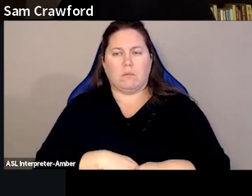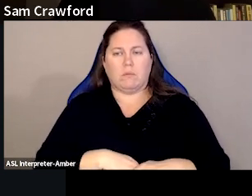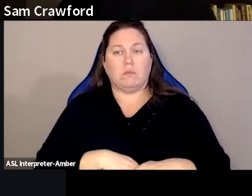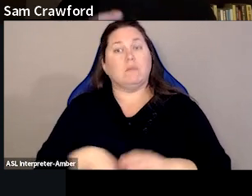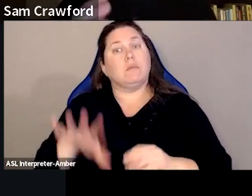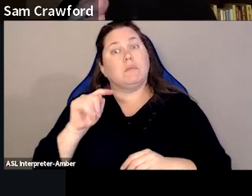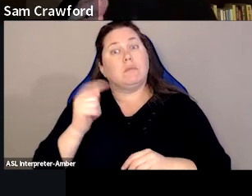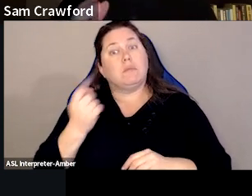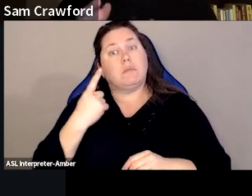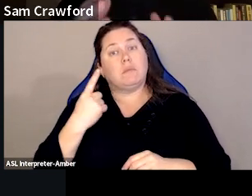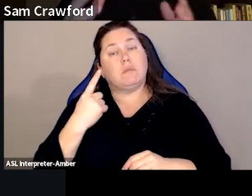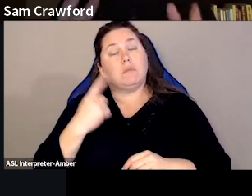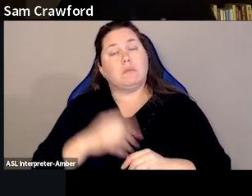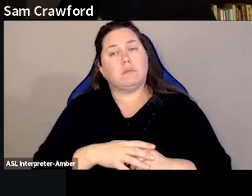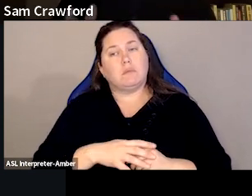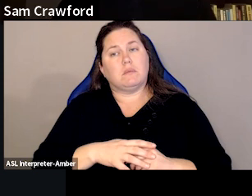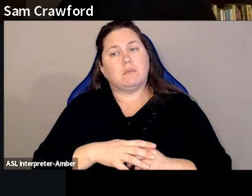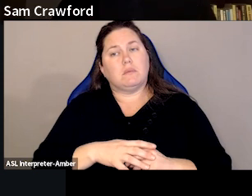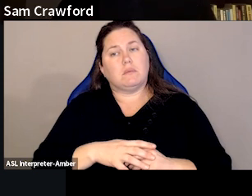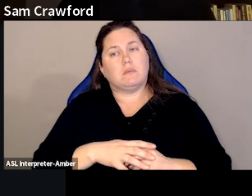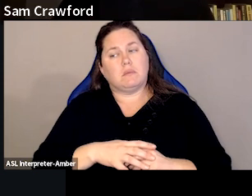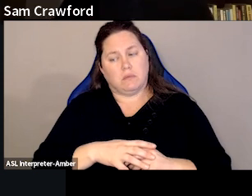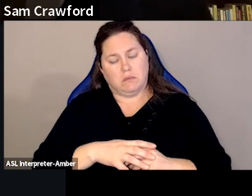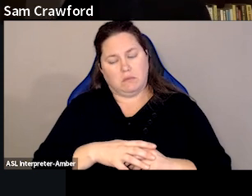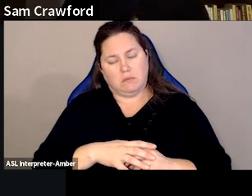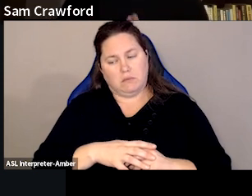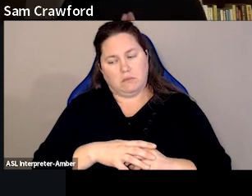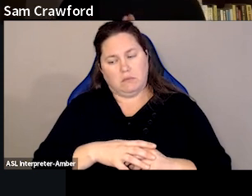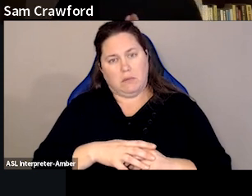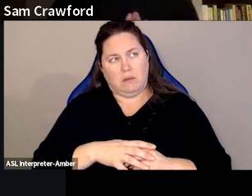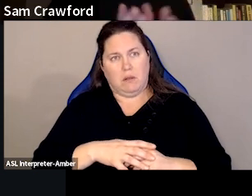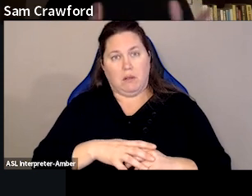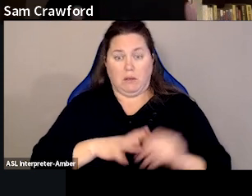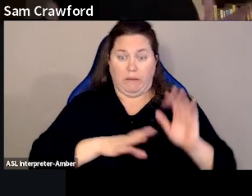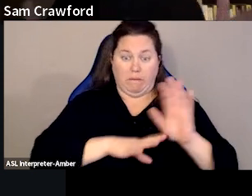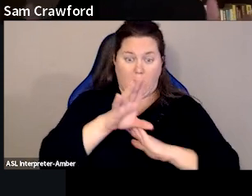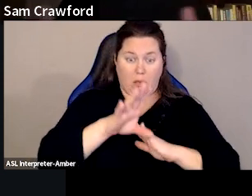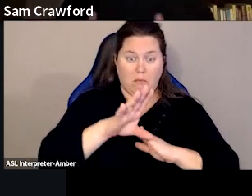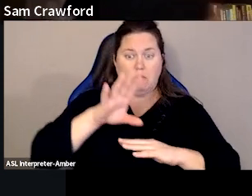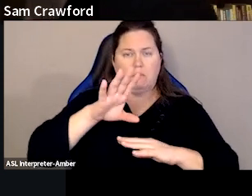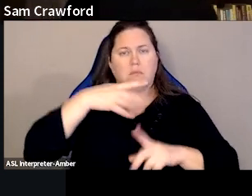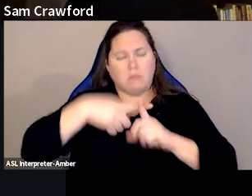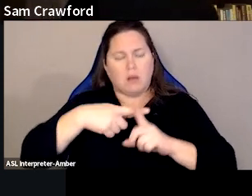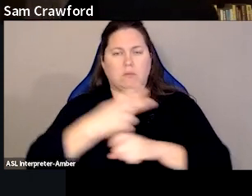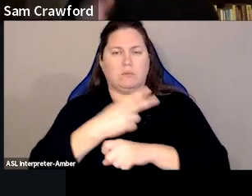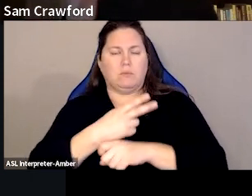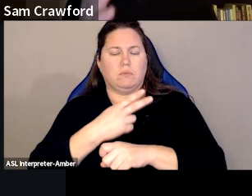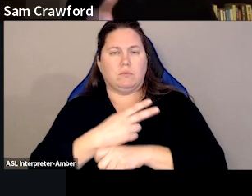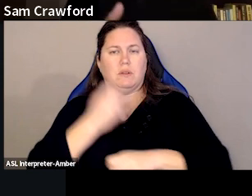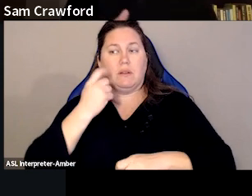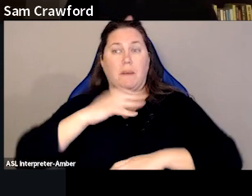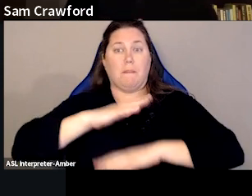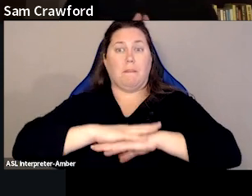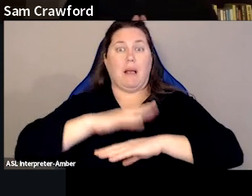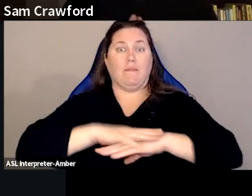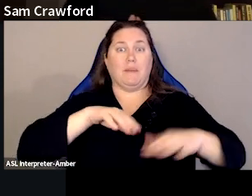that, they can actually use them. So being able to having a platform that's accessible to the public, that's